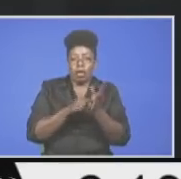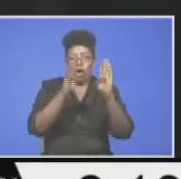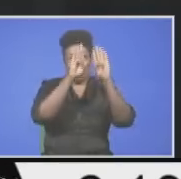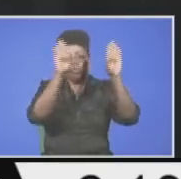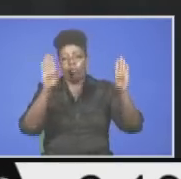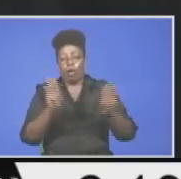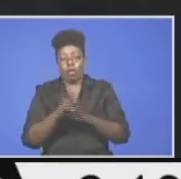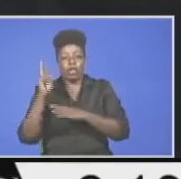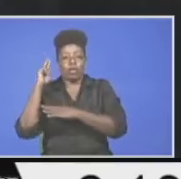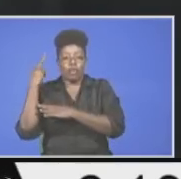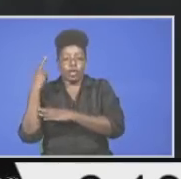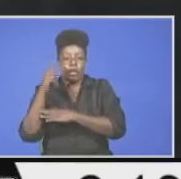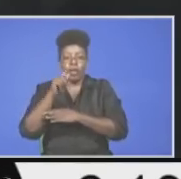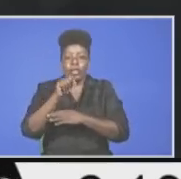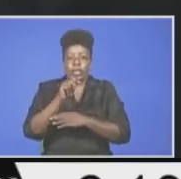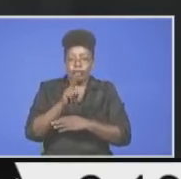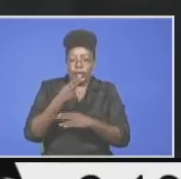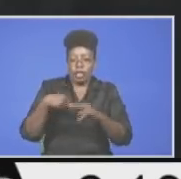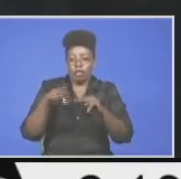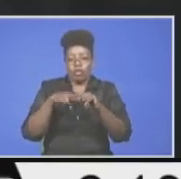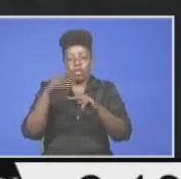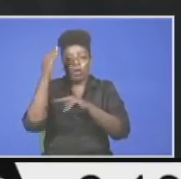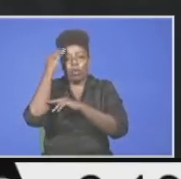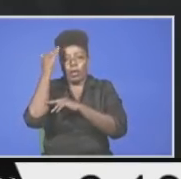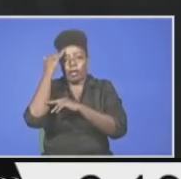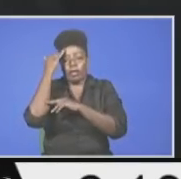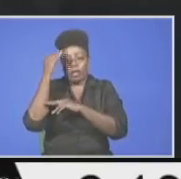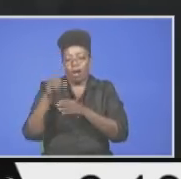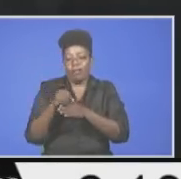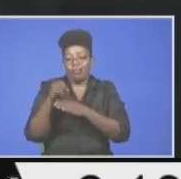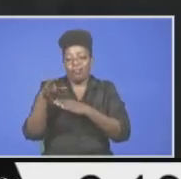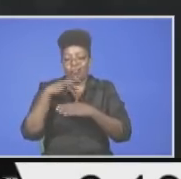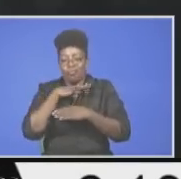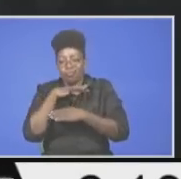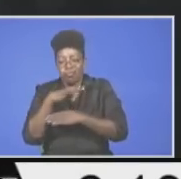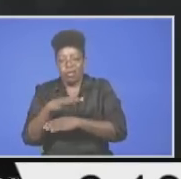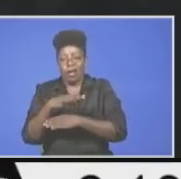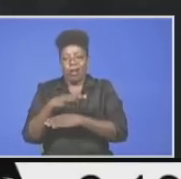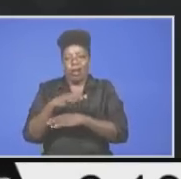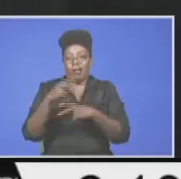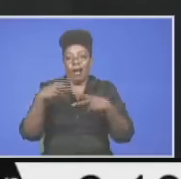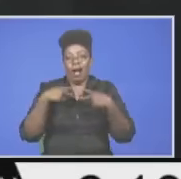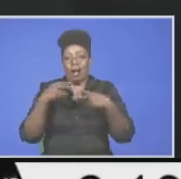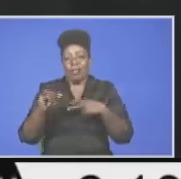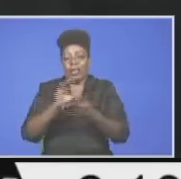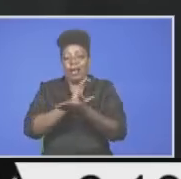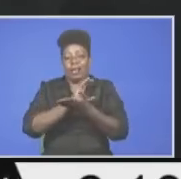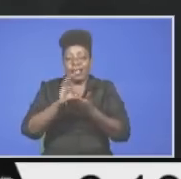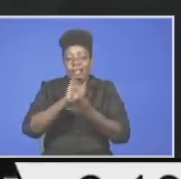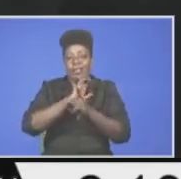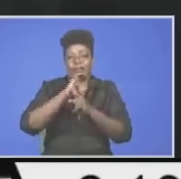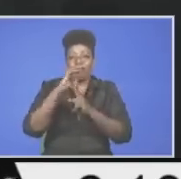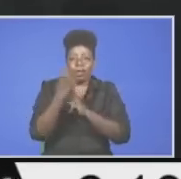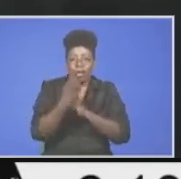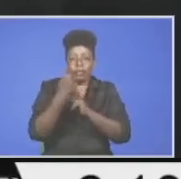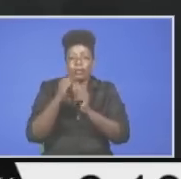on radio, on television, increasing awareness of littering, increasing awareness of having a clean environment.